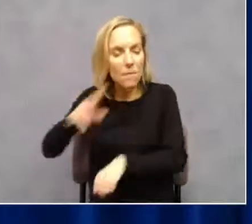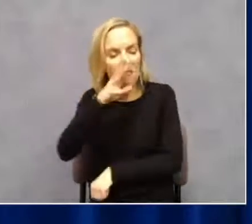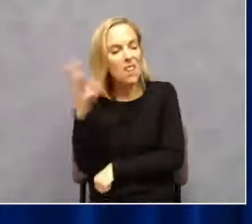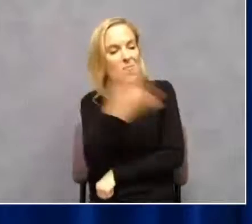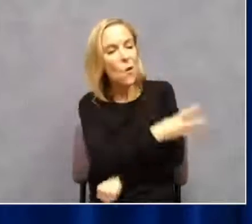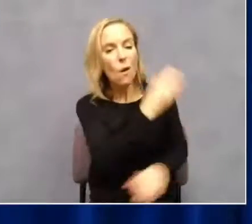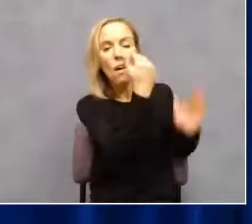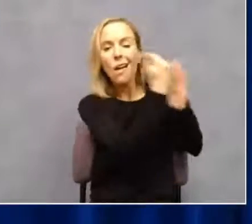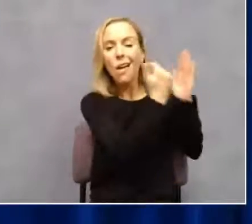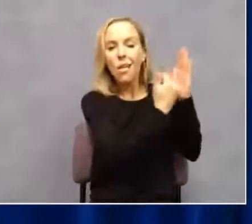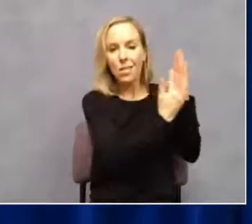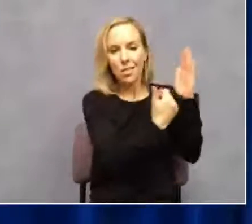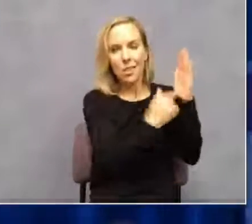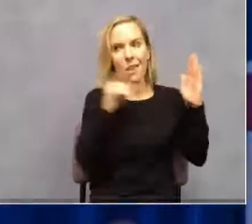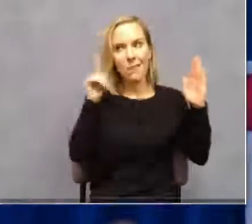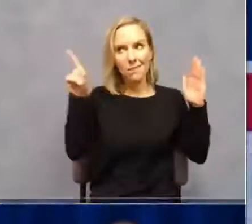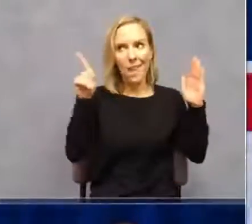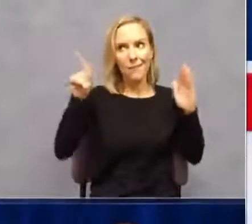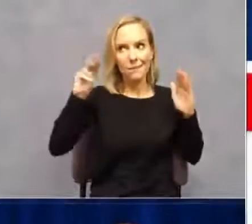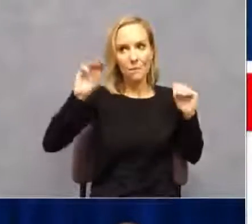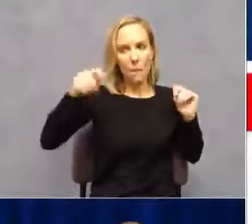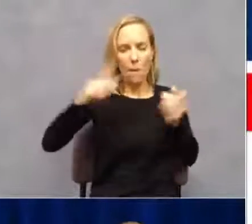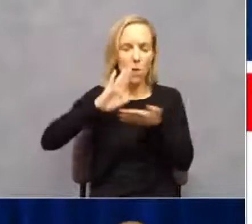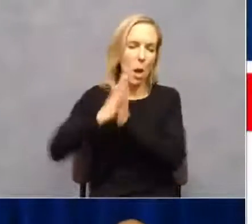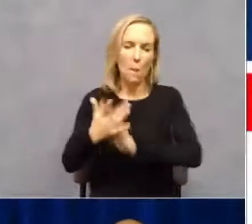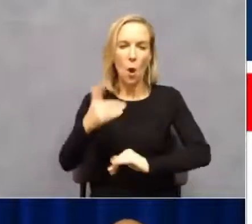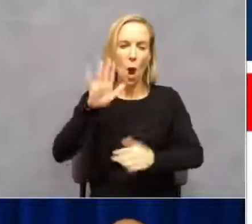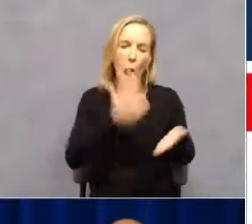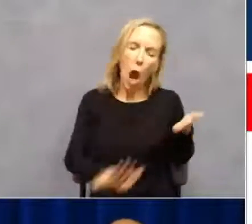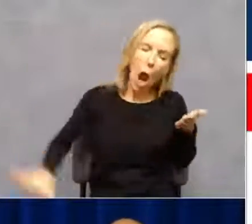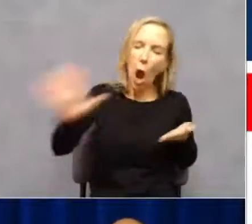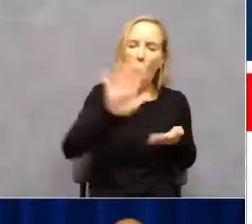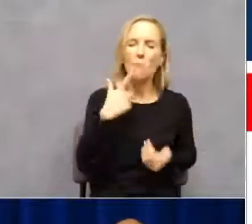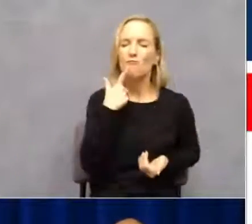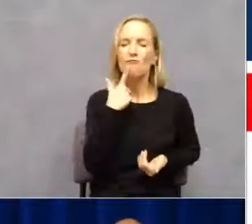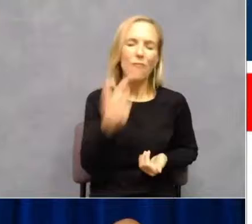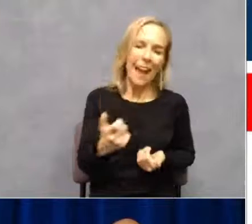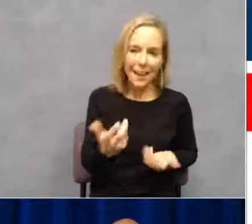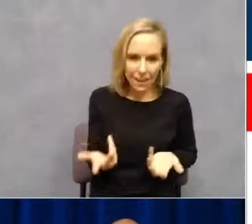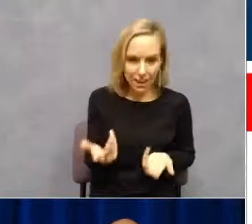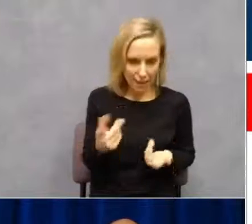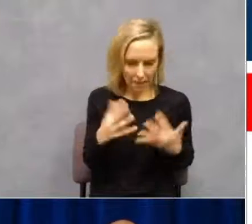whole map's going to turn largely red, and then unfortunately we'll reach the same